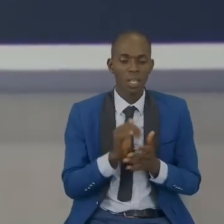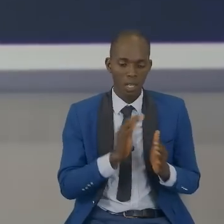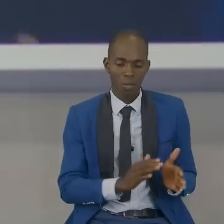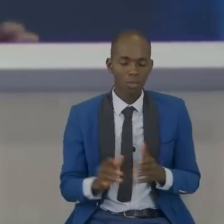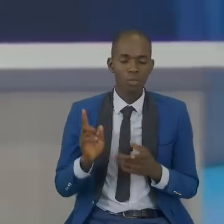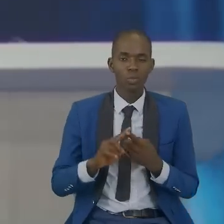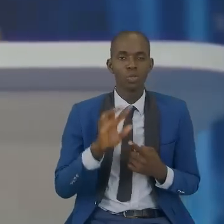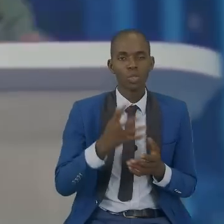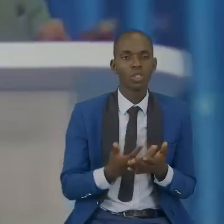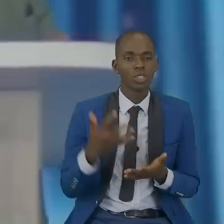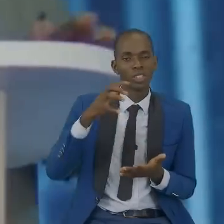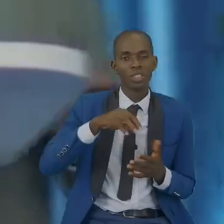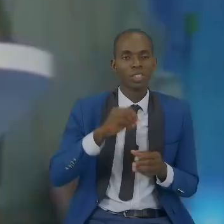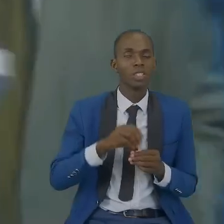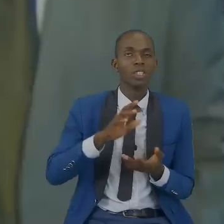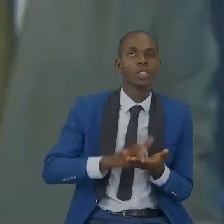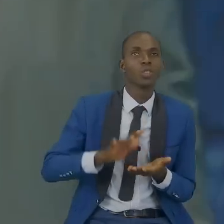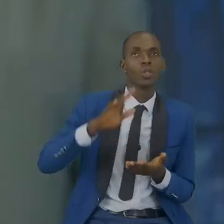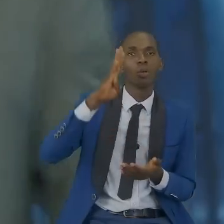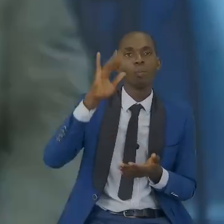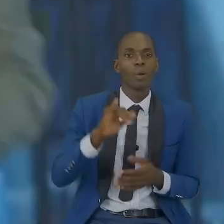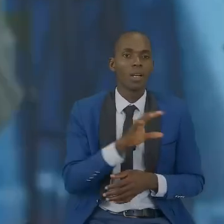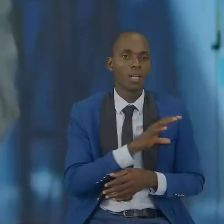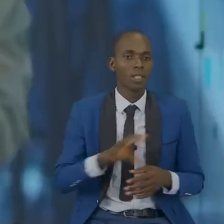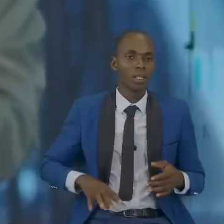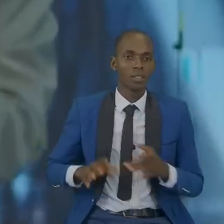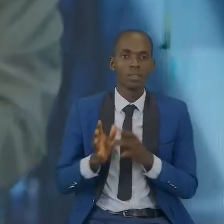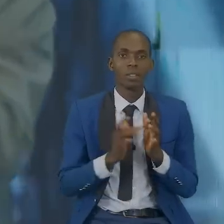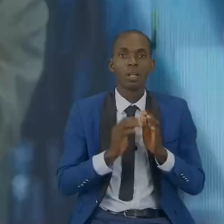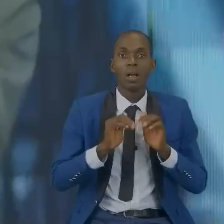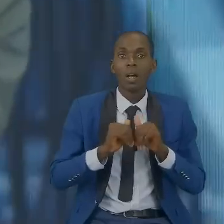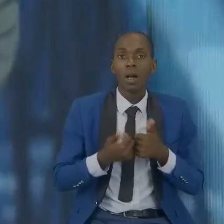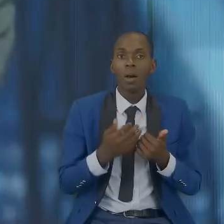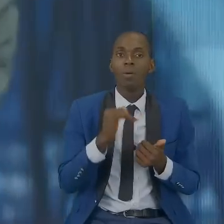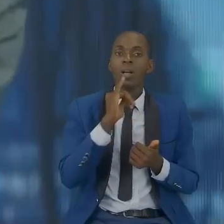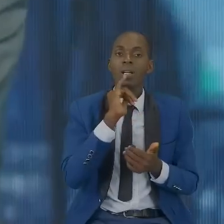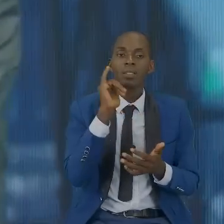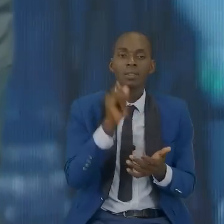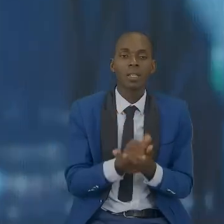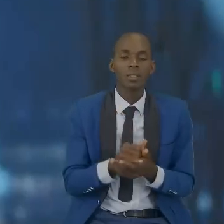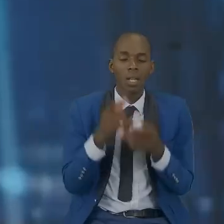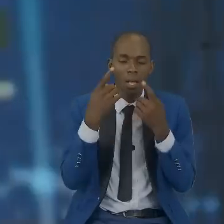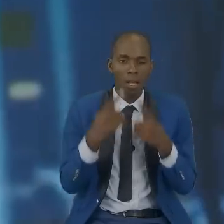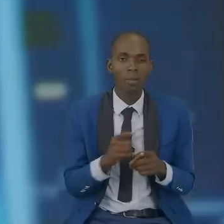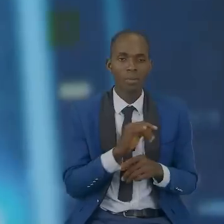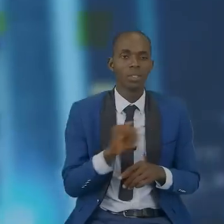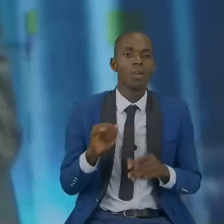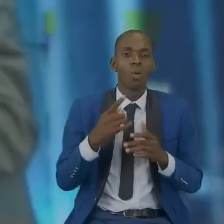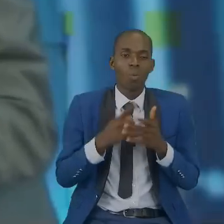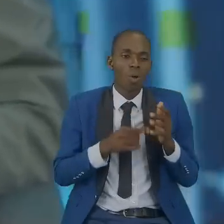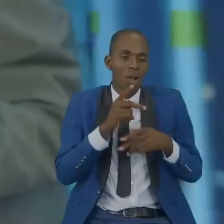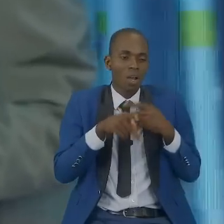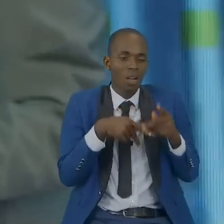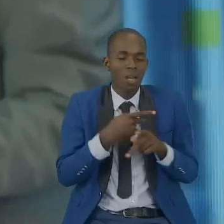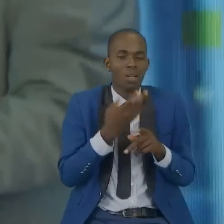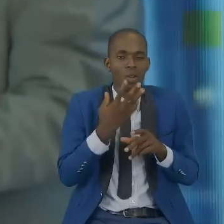riches in glory by Christ Jesus. How is that done. What kind of faith will